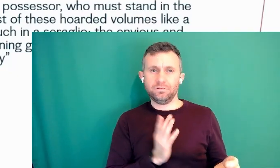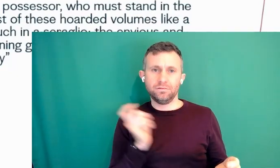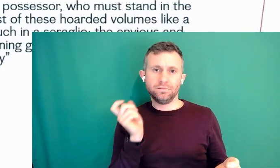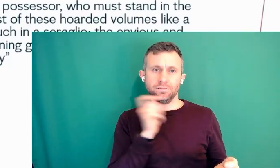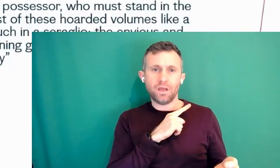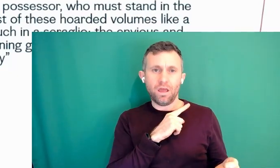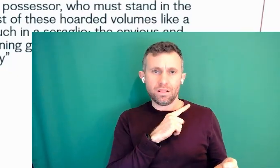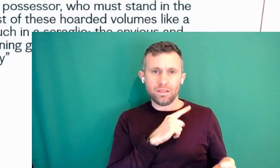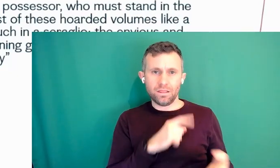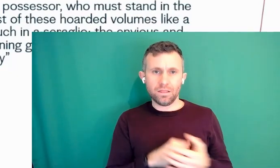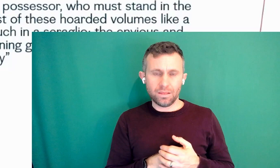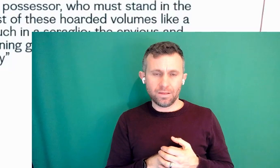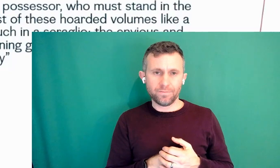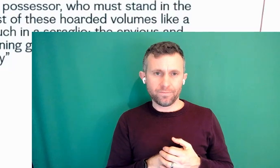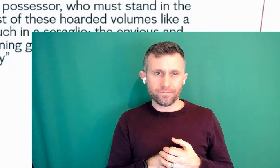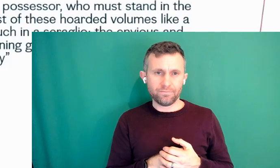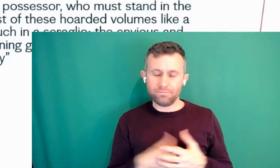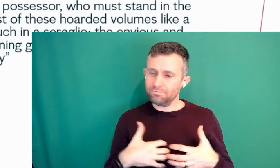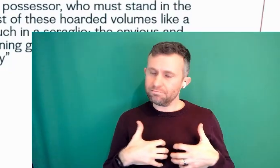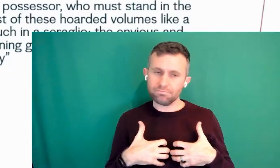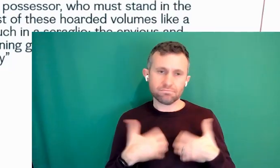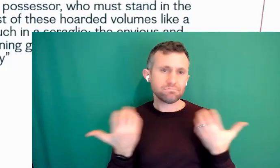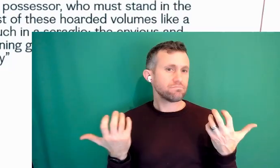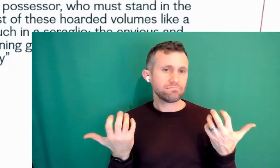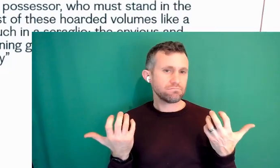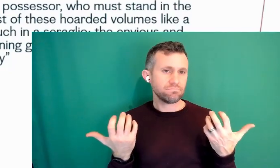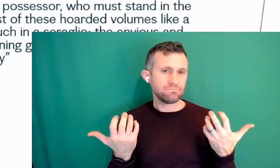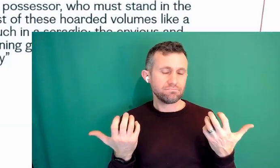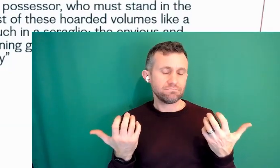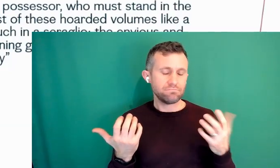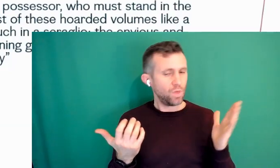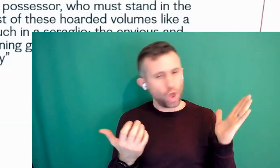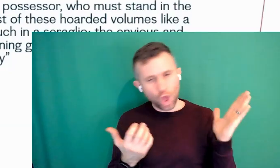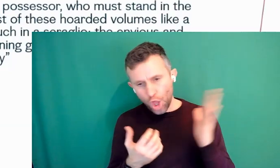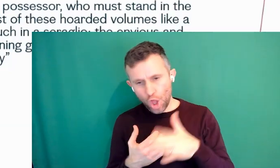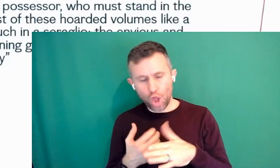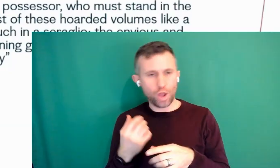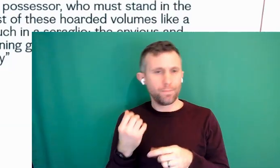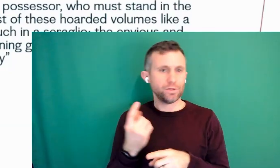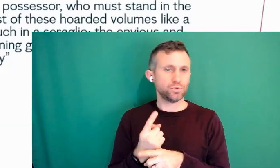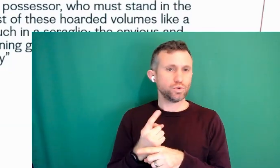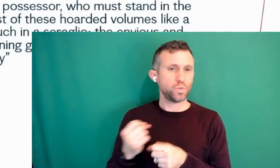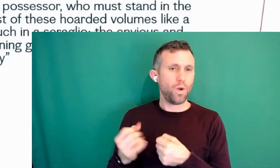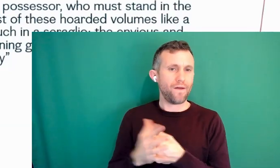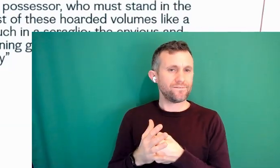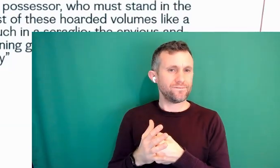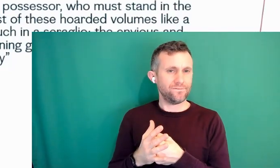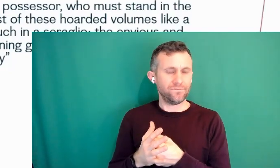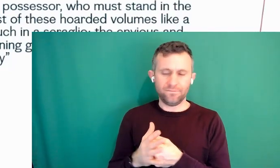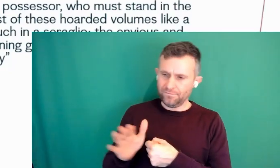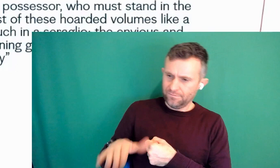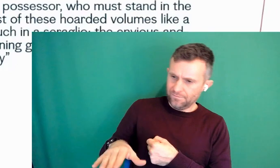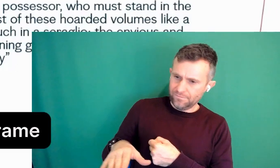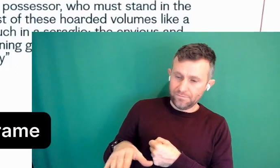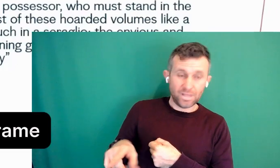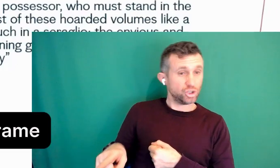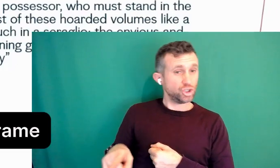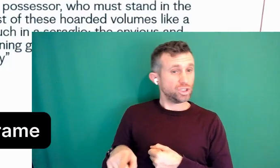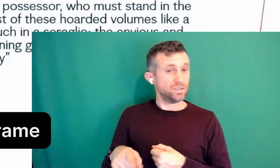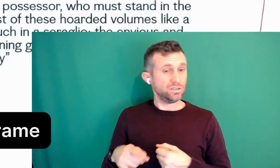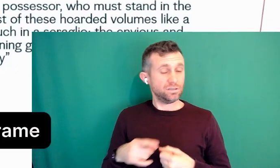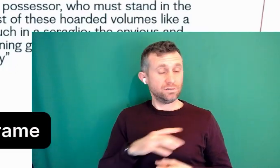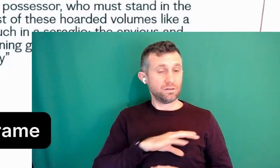thing he left George in his will were the two articles that he had written,